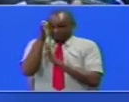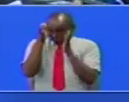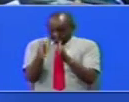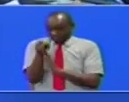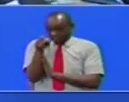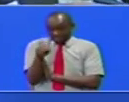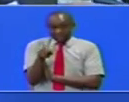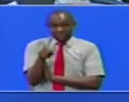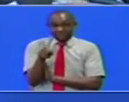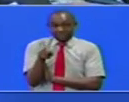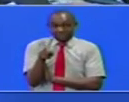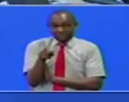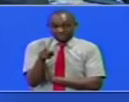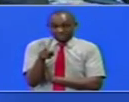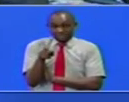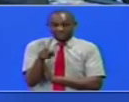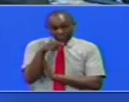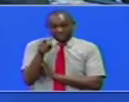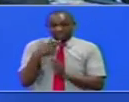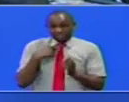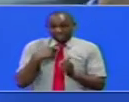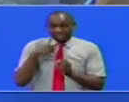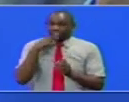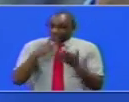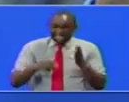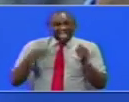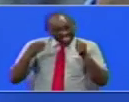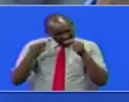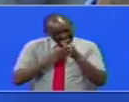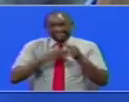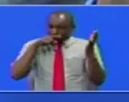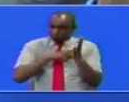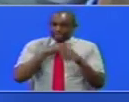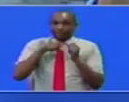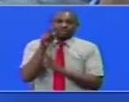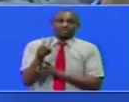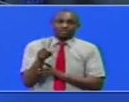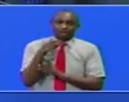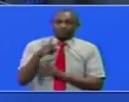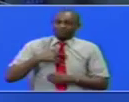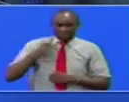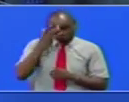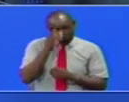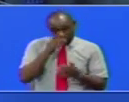on the petition raised by Mwagambo, and is given it each point with a rebuttal on why he feels that